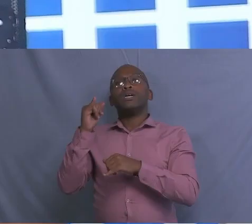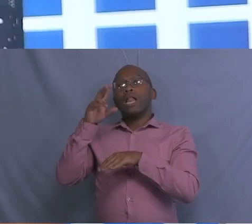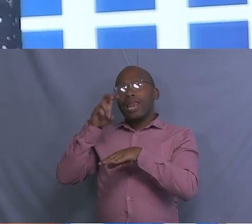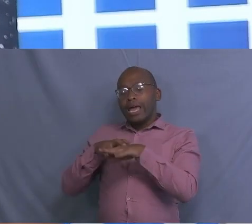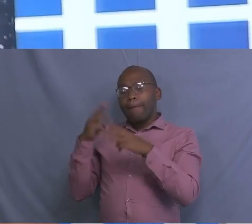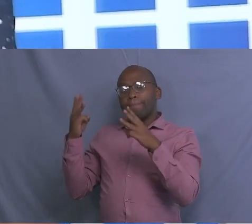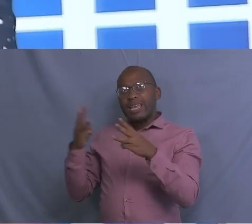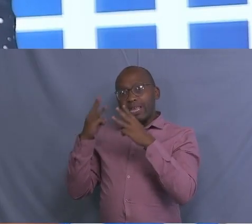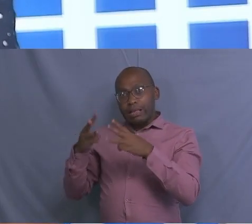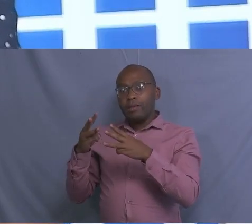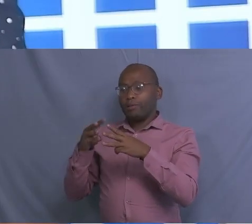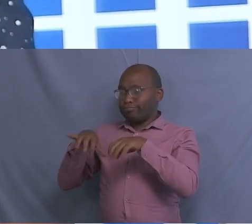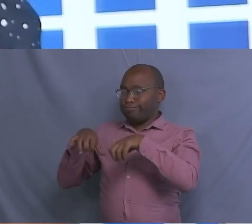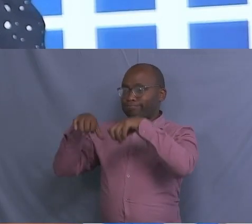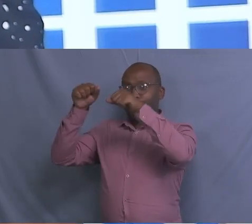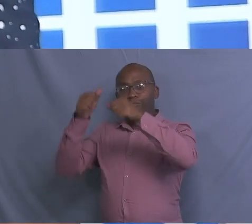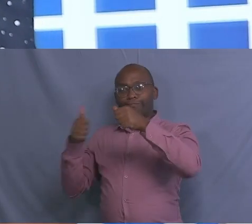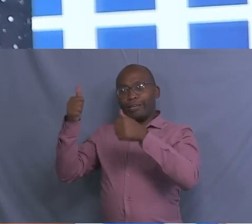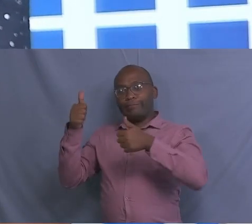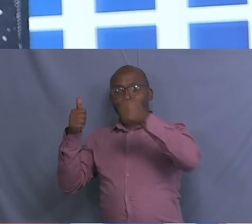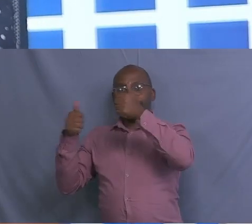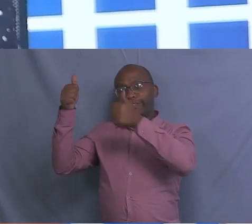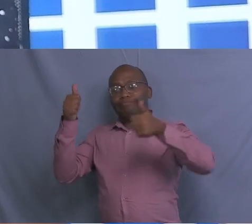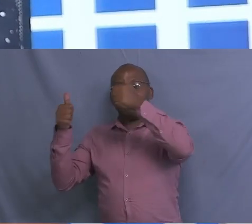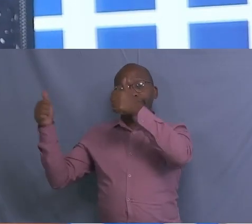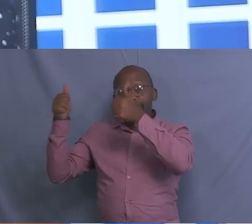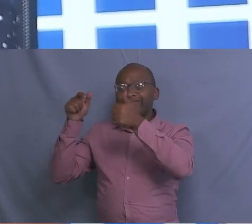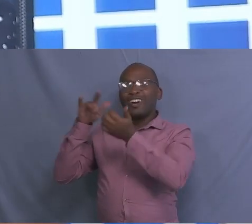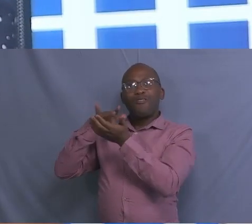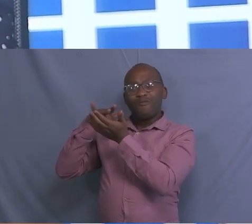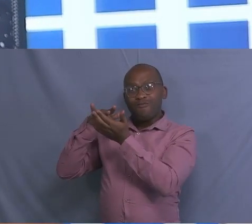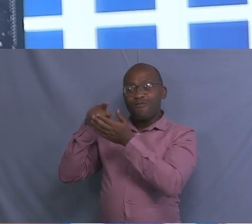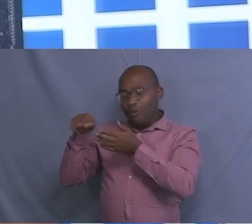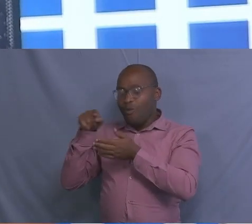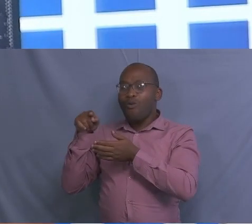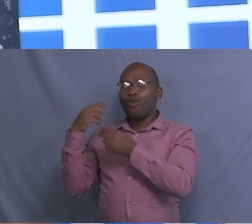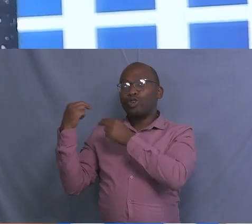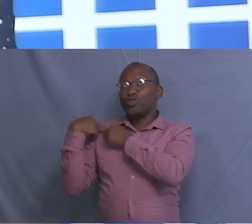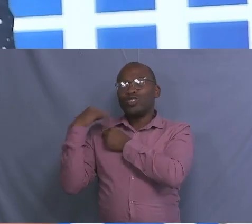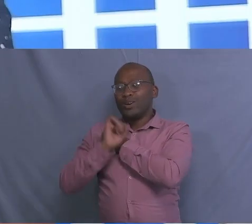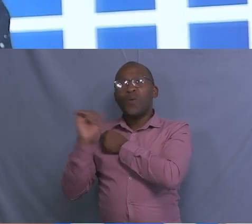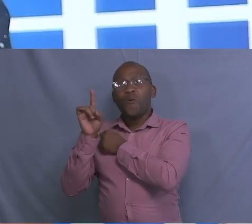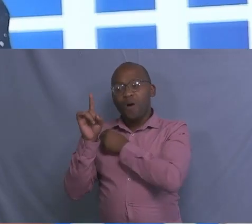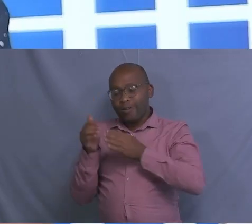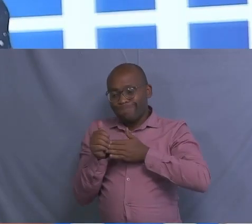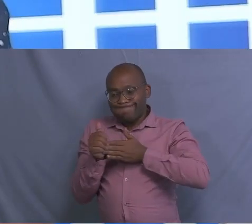going to govern the companies. They need to have a system, which is a set of rules,